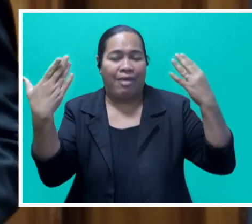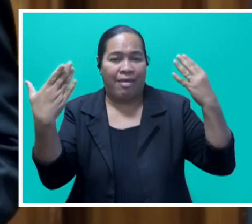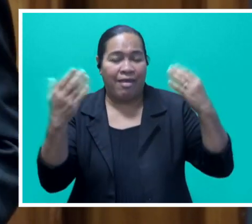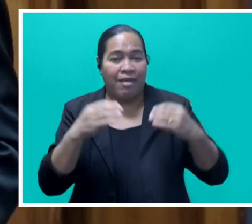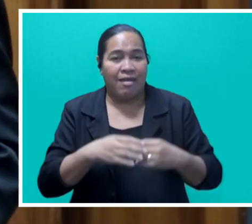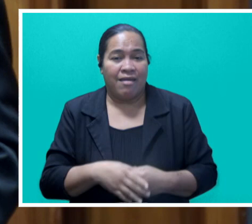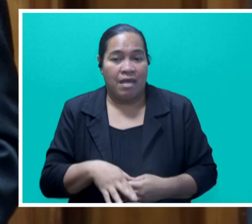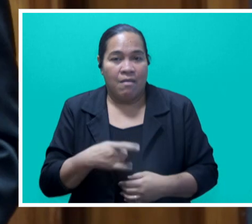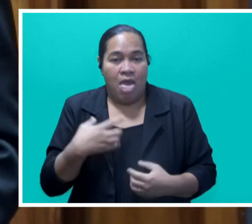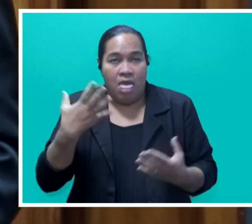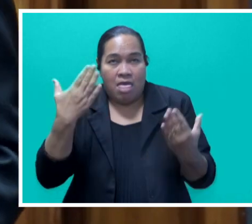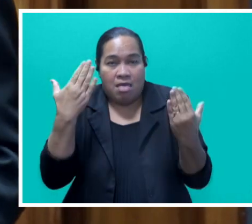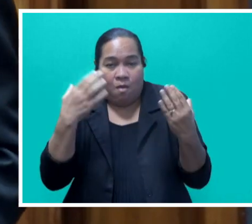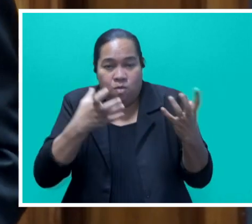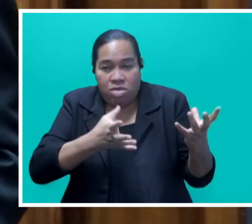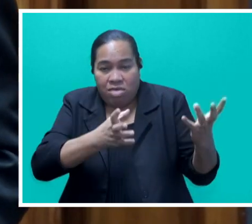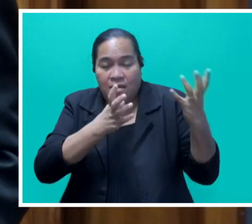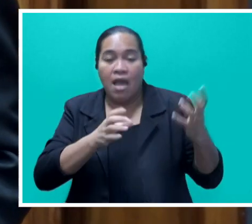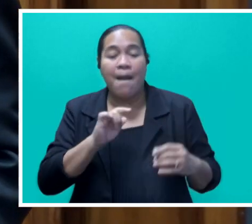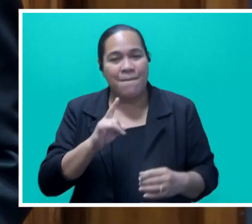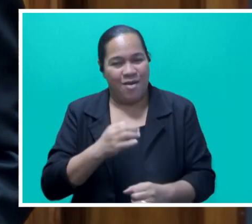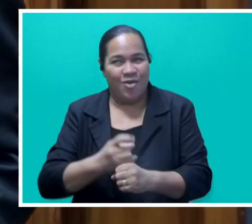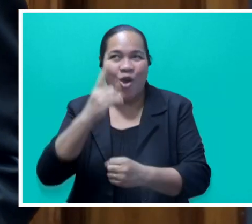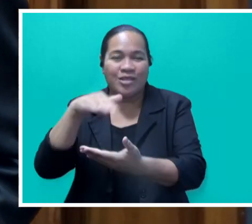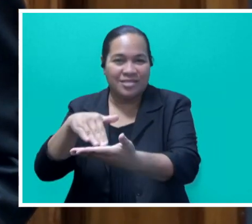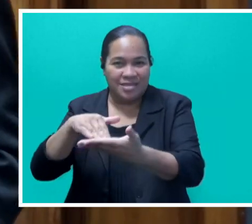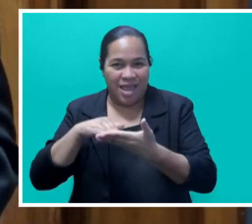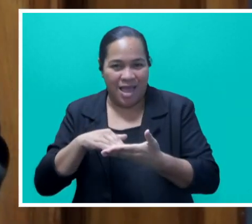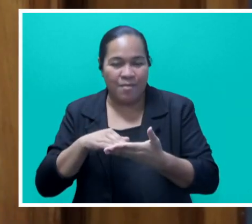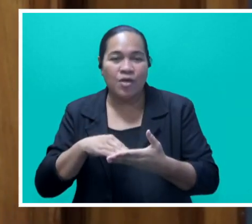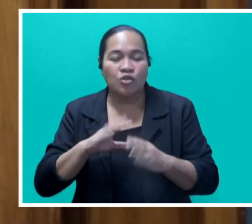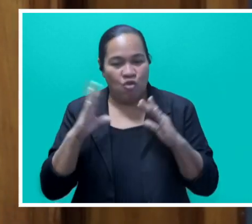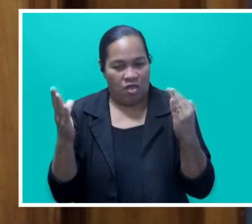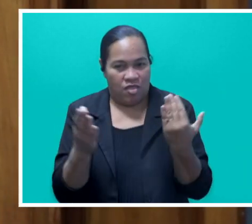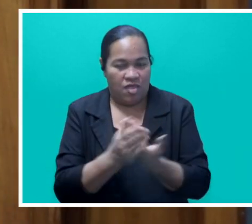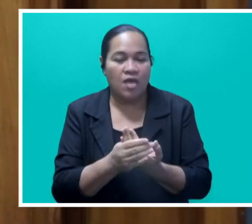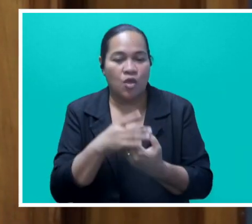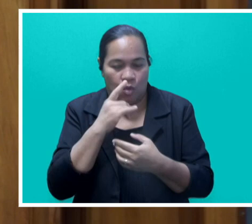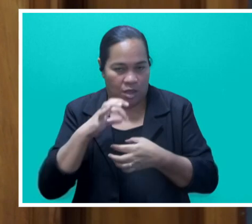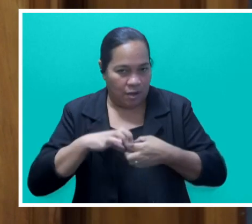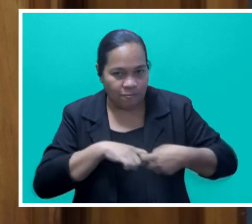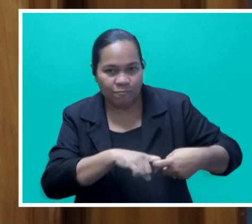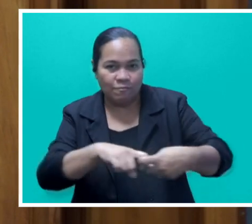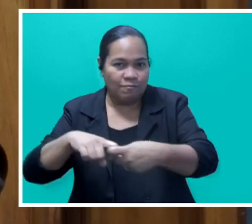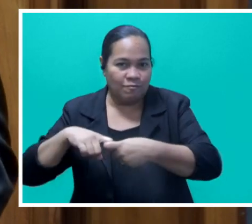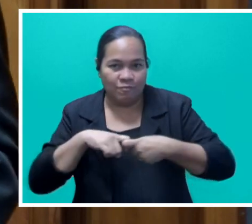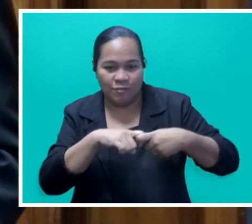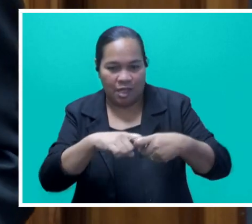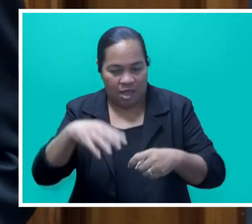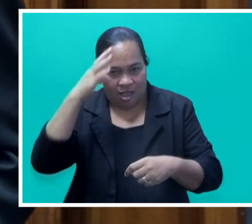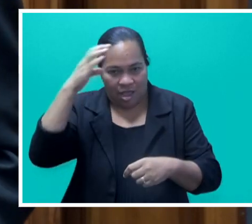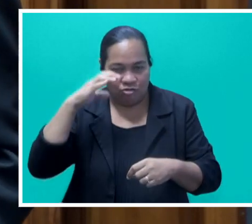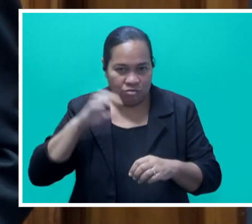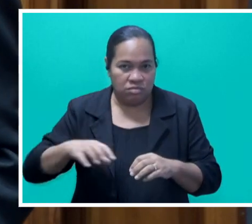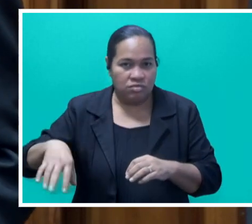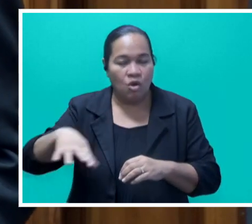may be daunting, but with God's help, together unified in this house and across the nation,